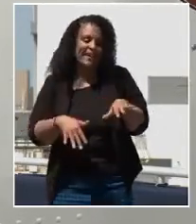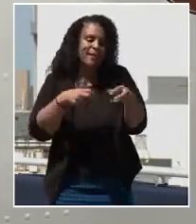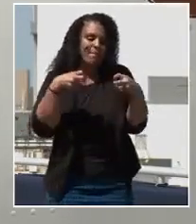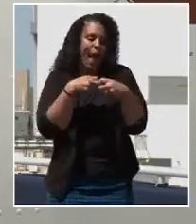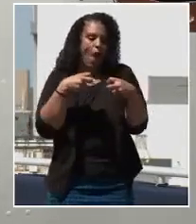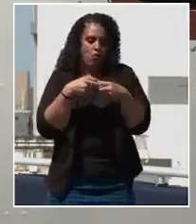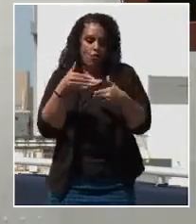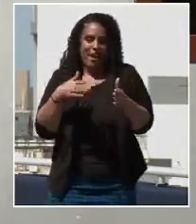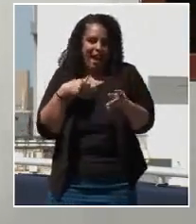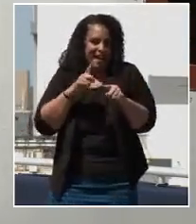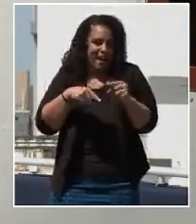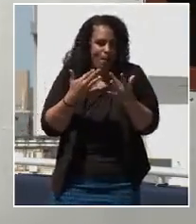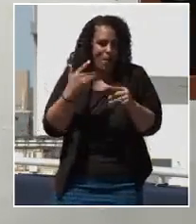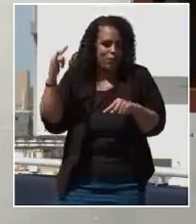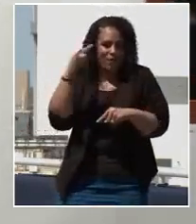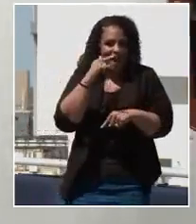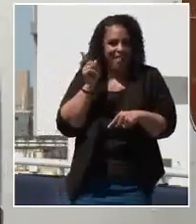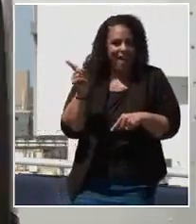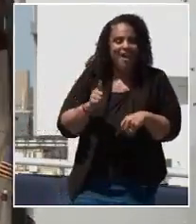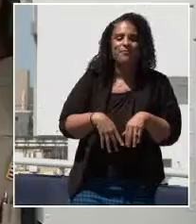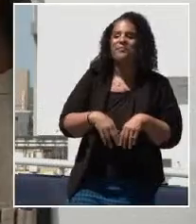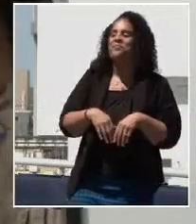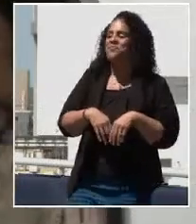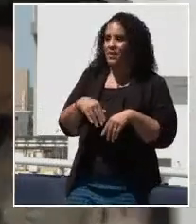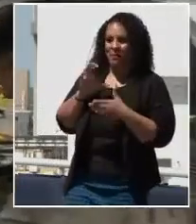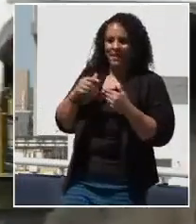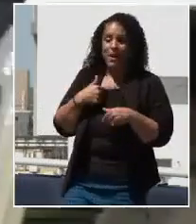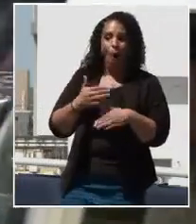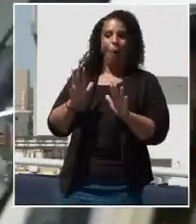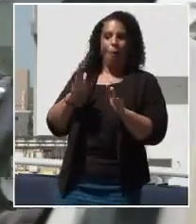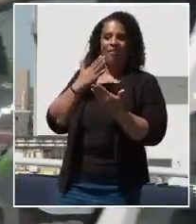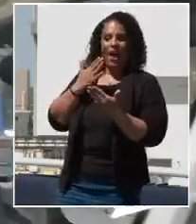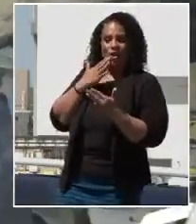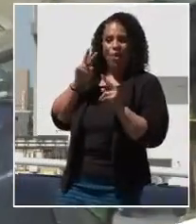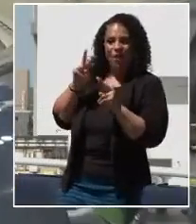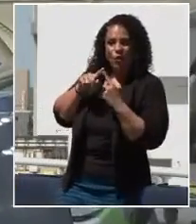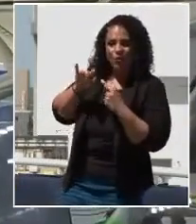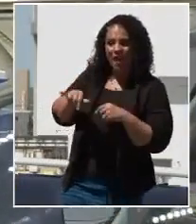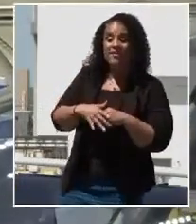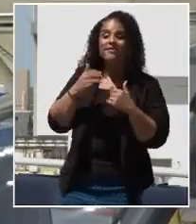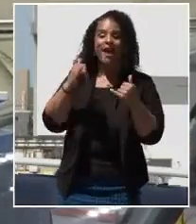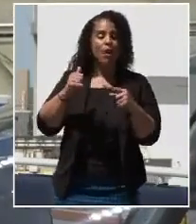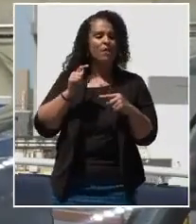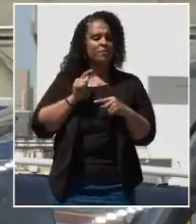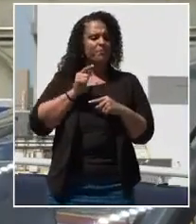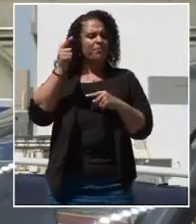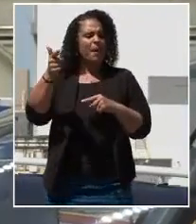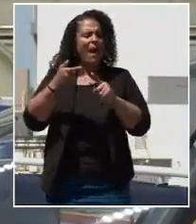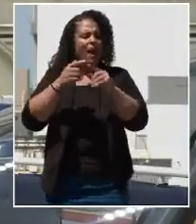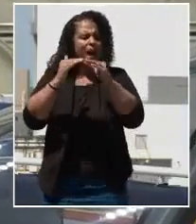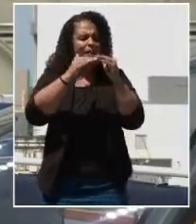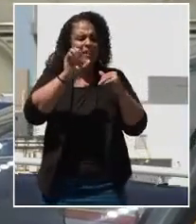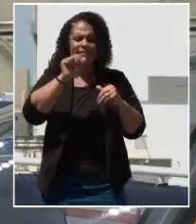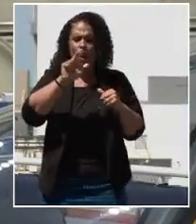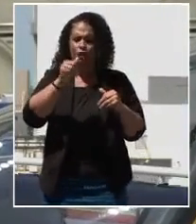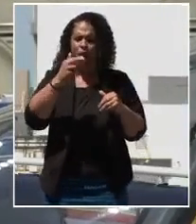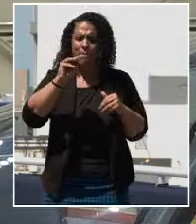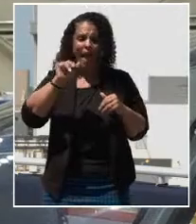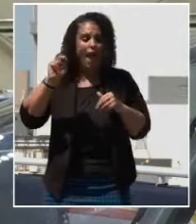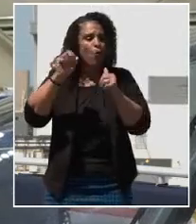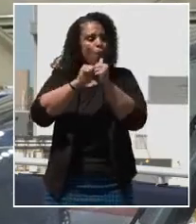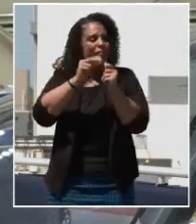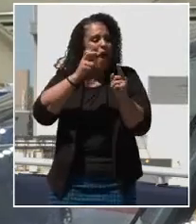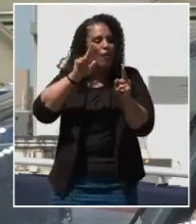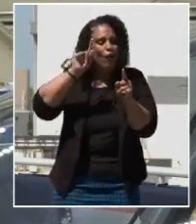so it's I can't wait to fly this believe me appreciate it Tim thank you looking forward to it I'm going to kick it up to my colleague Sarah who's with